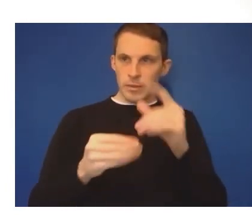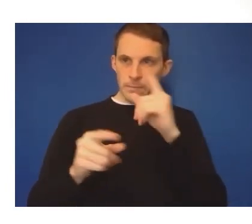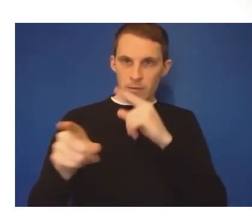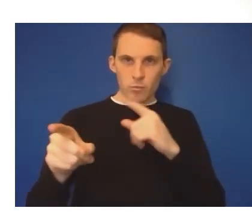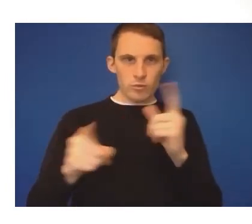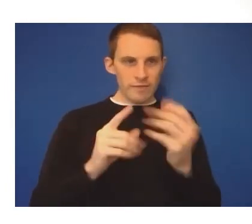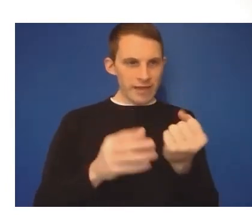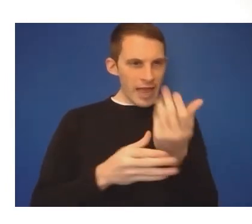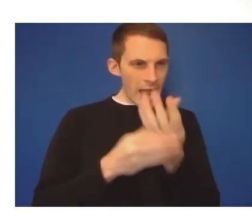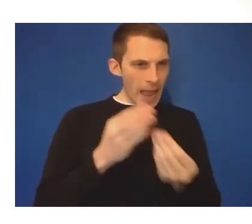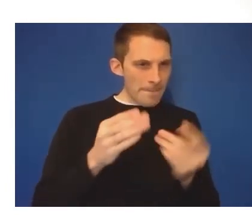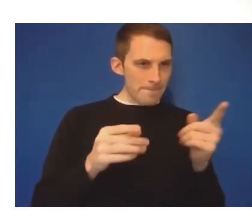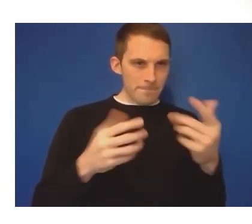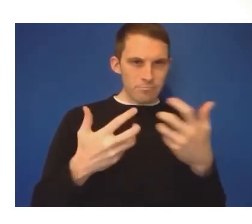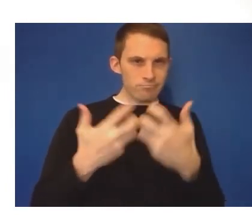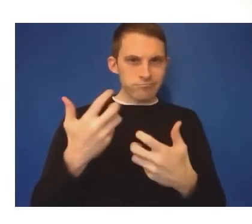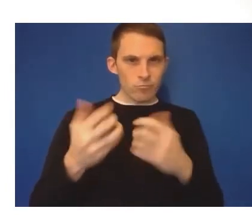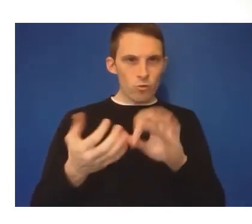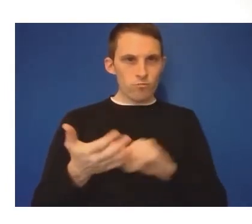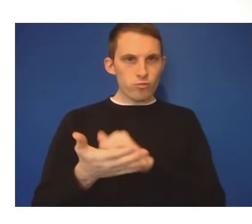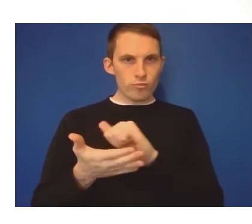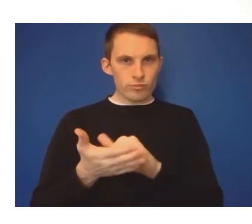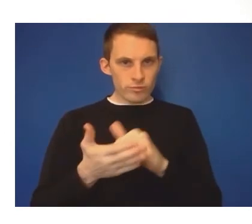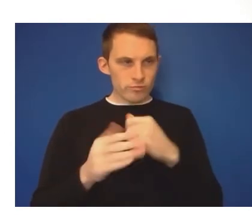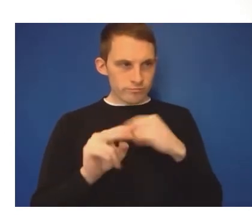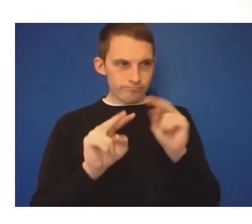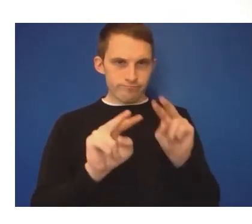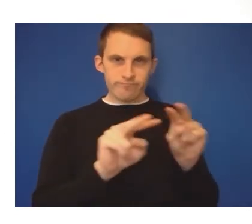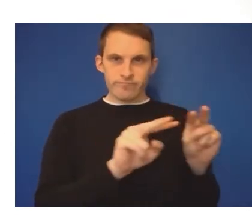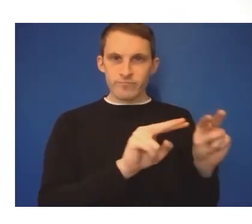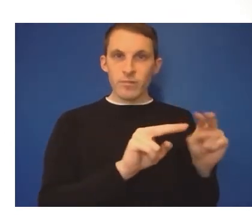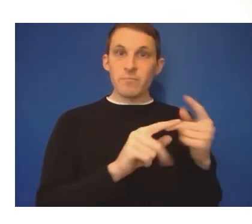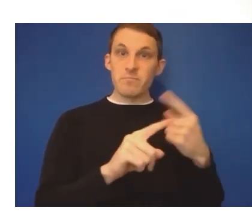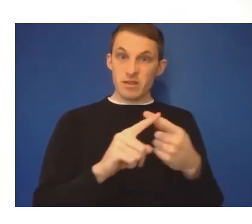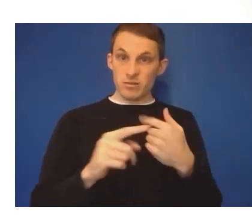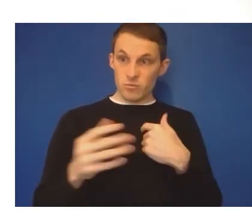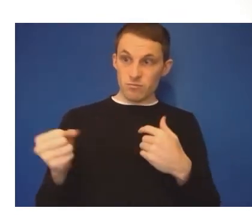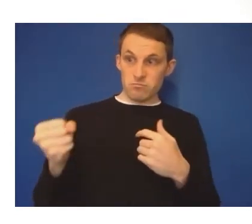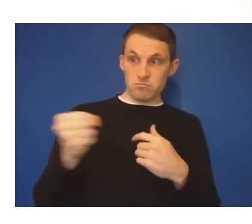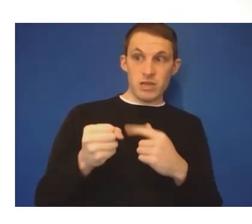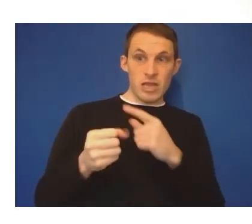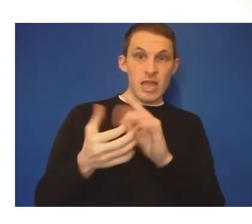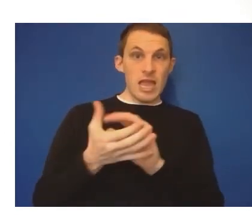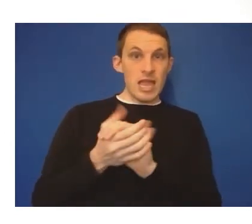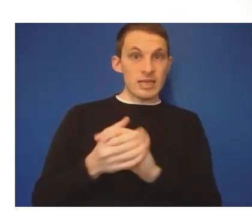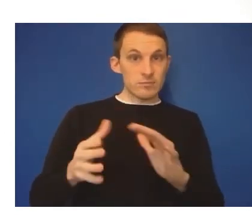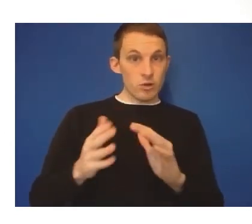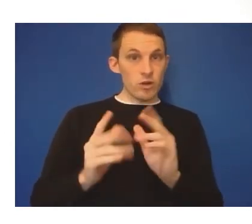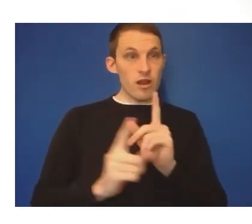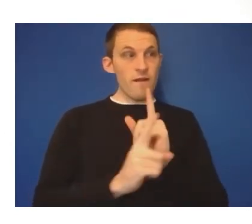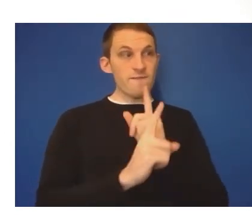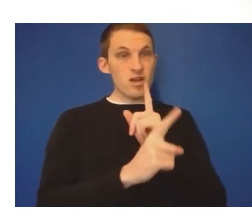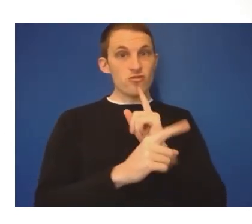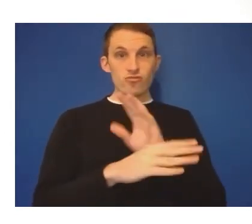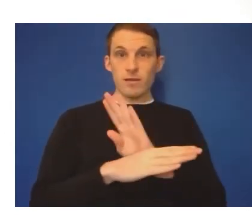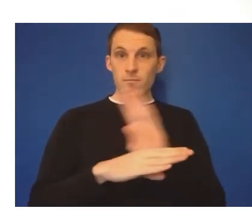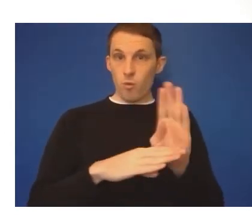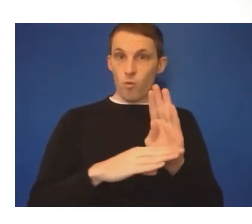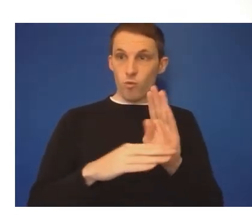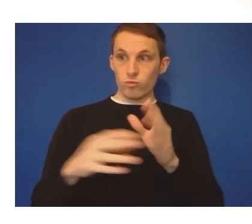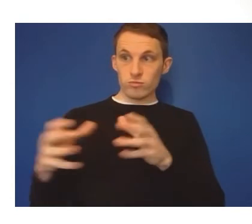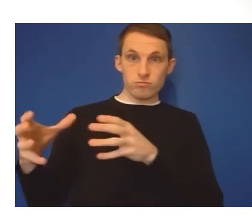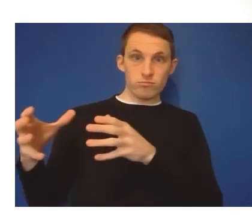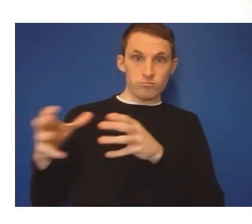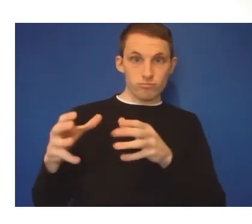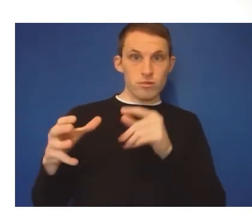with consumers. And we again had an expert advisory board for this project who provided input and advice at